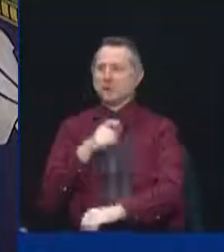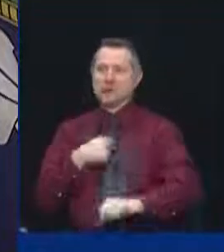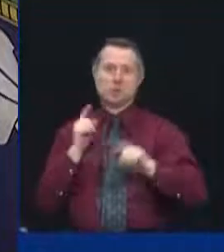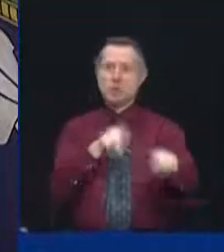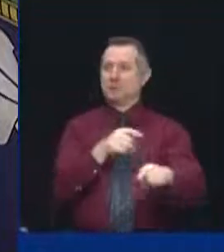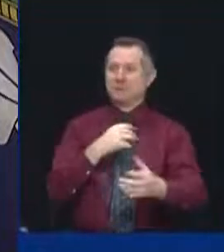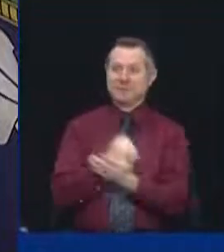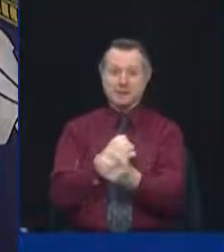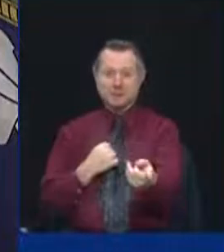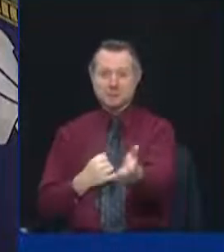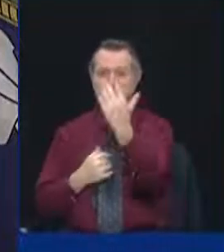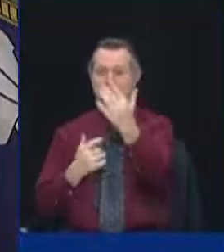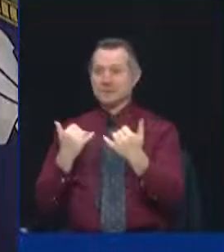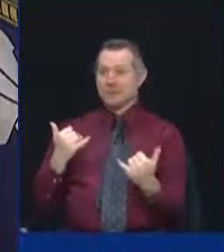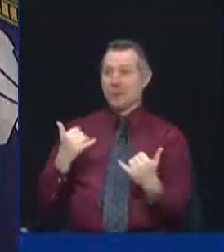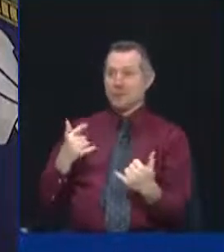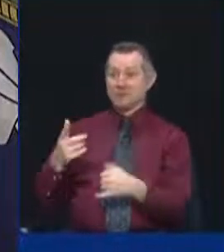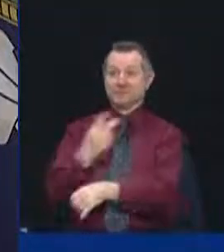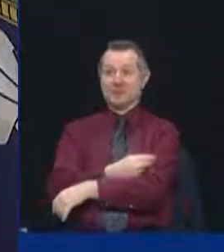vaccinations are slowing.